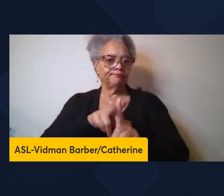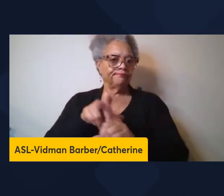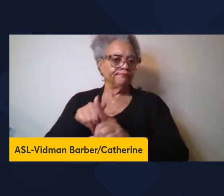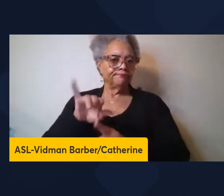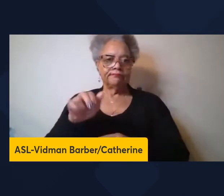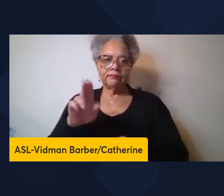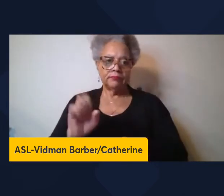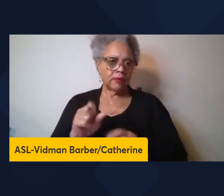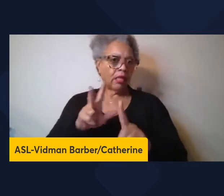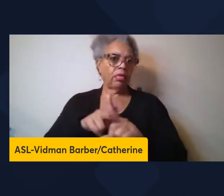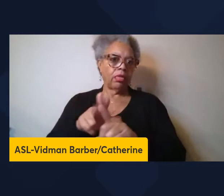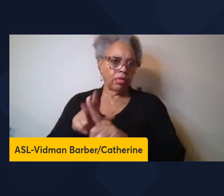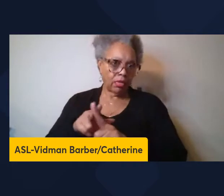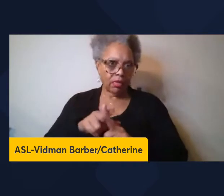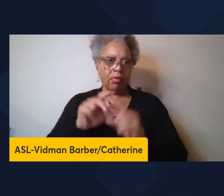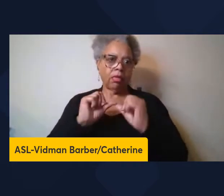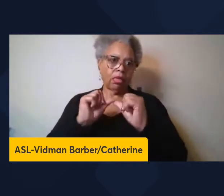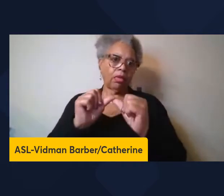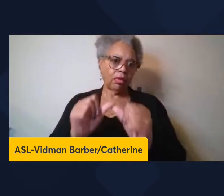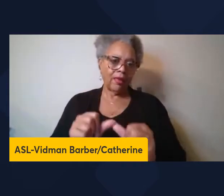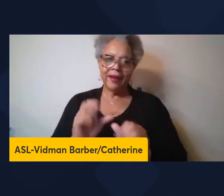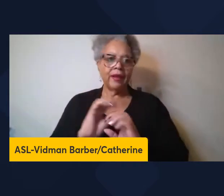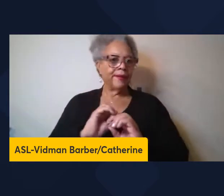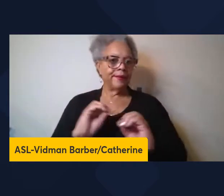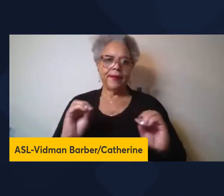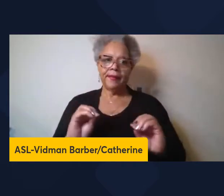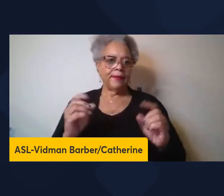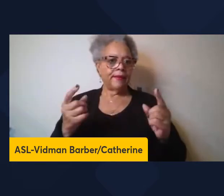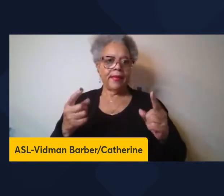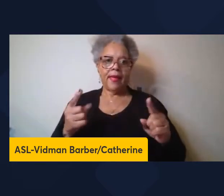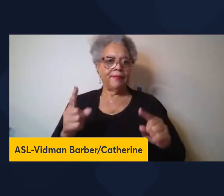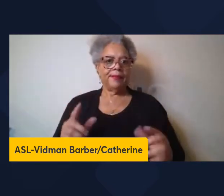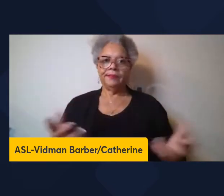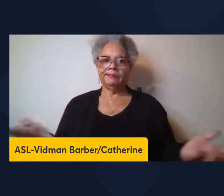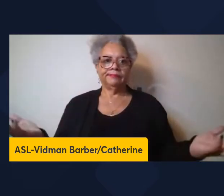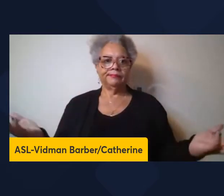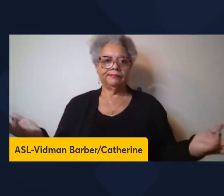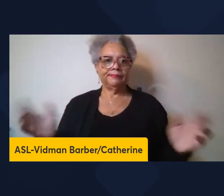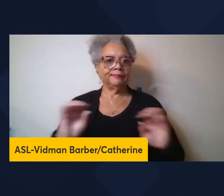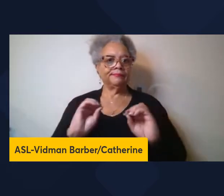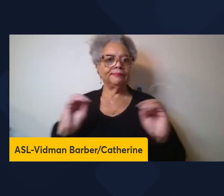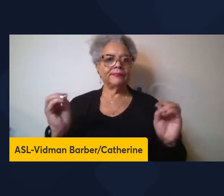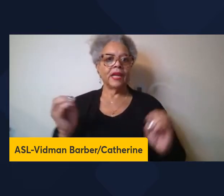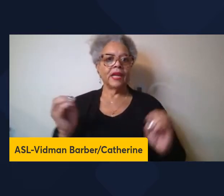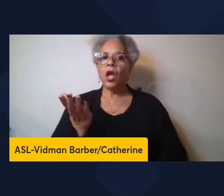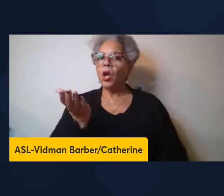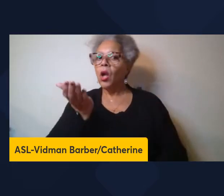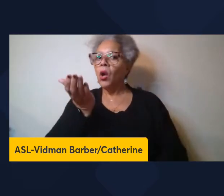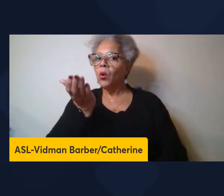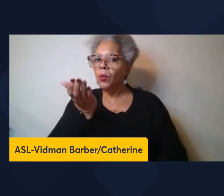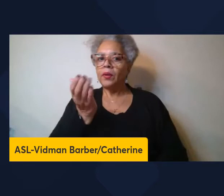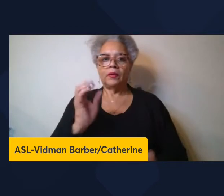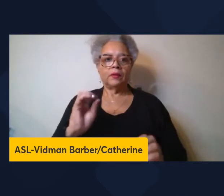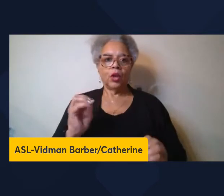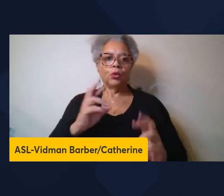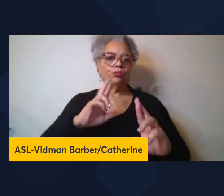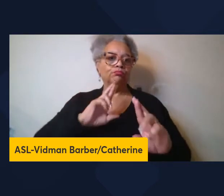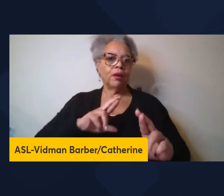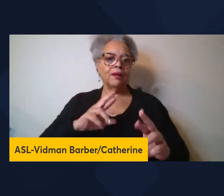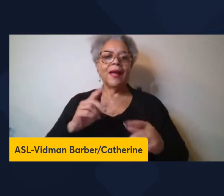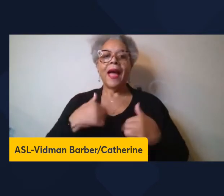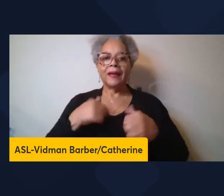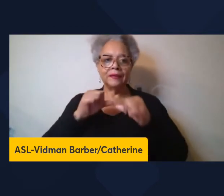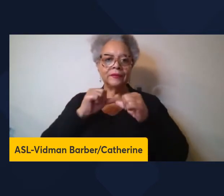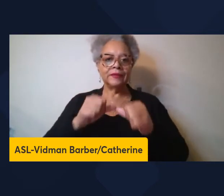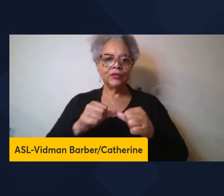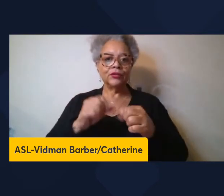and applying for jobs, and nothing was happening for me. Not even a response. I continued to get,